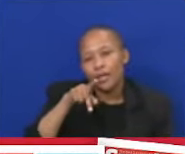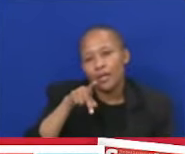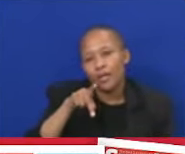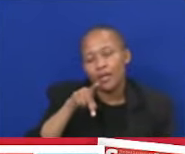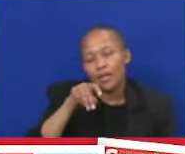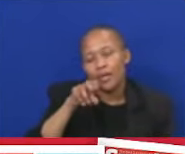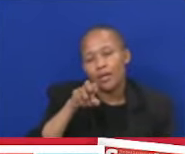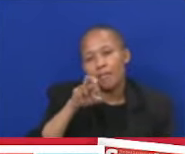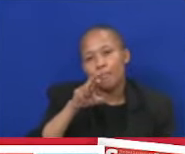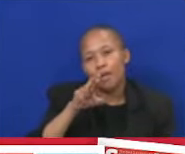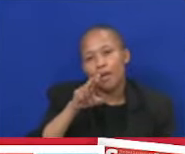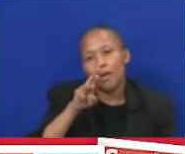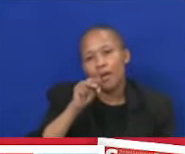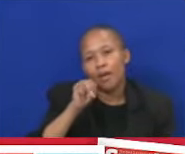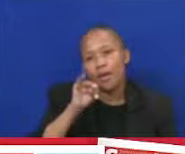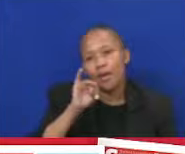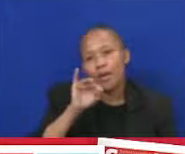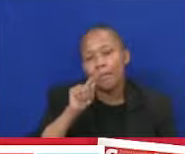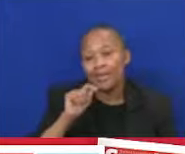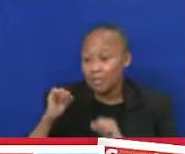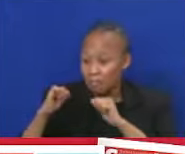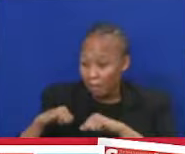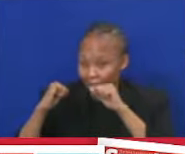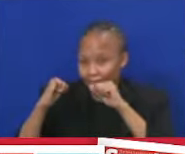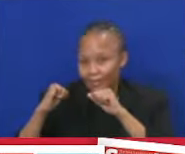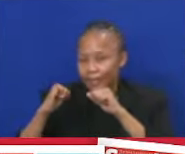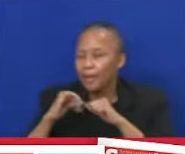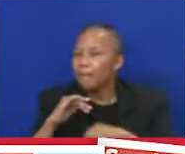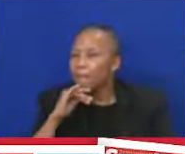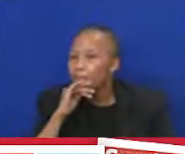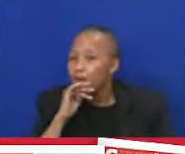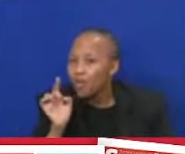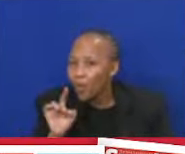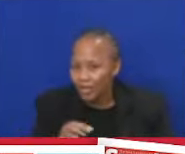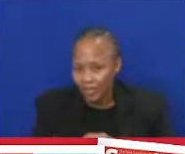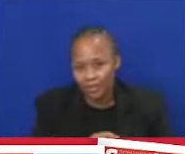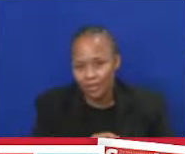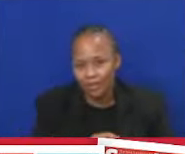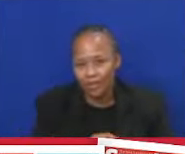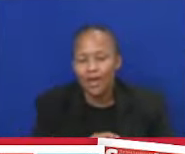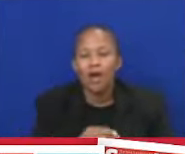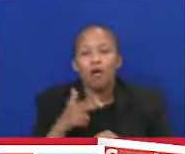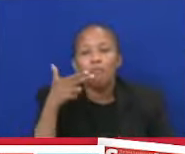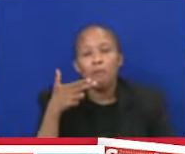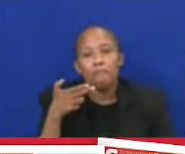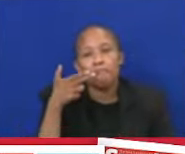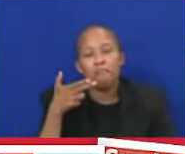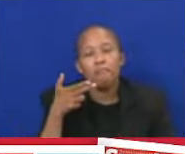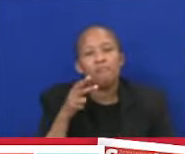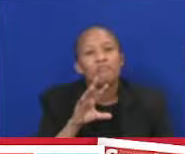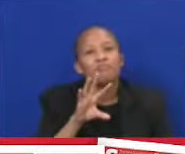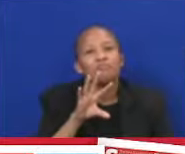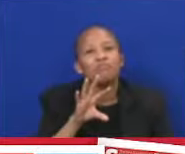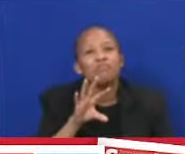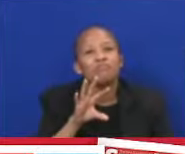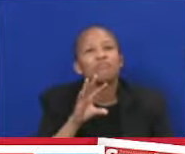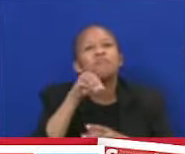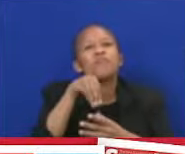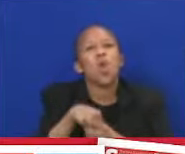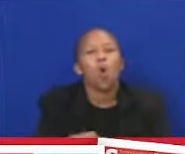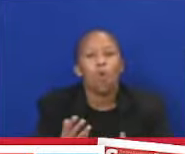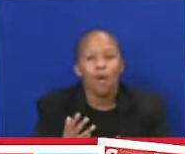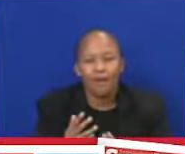it will be a firearm that belongs to a company, and a certain